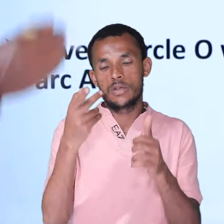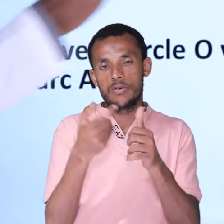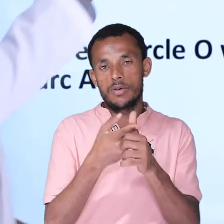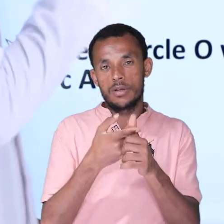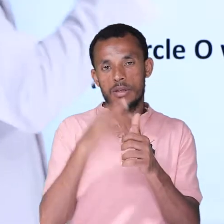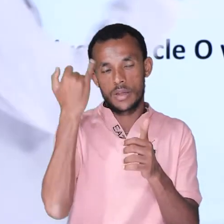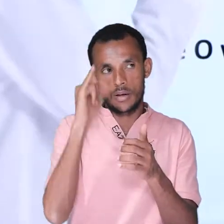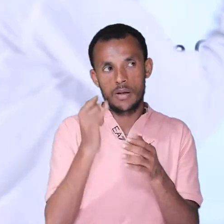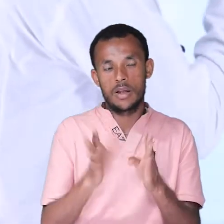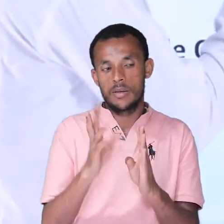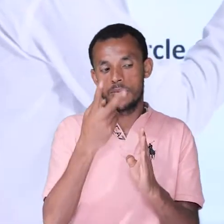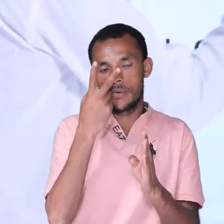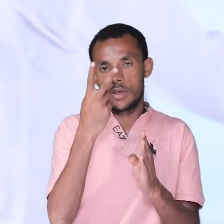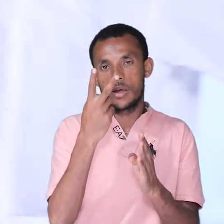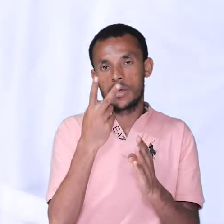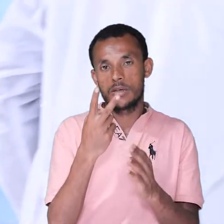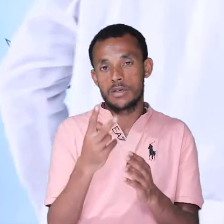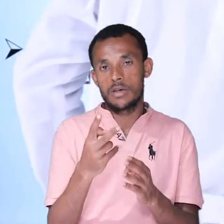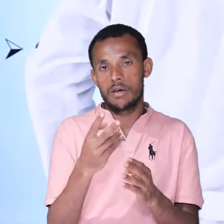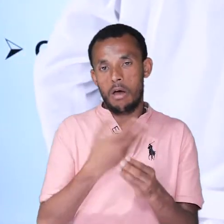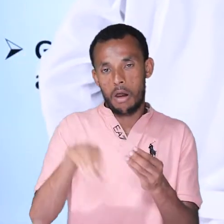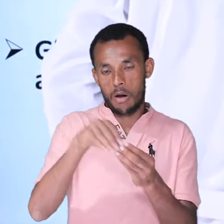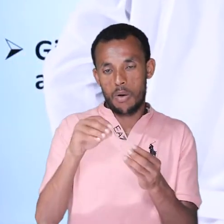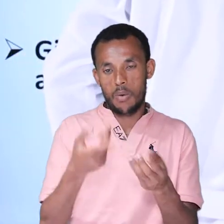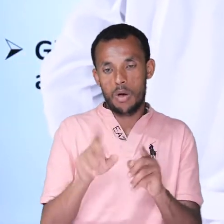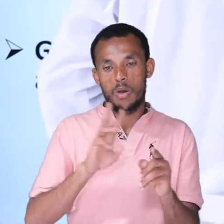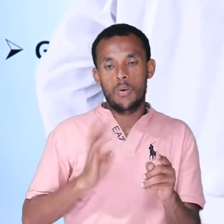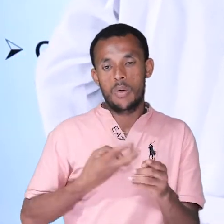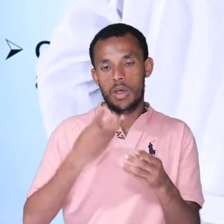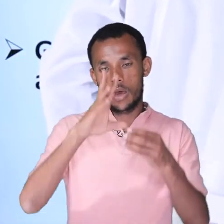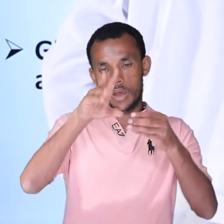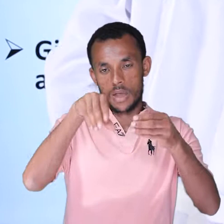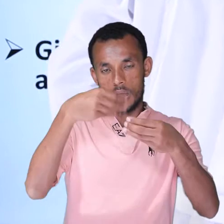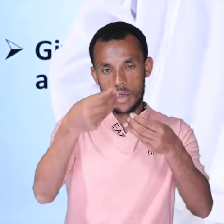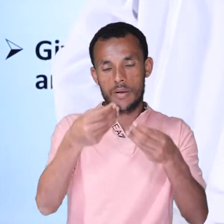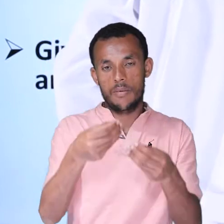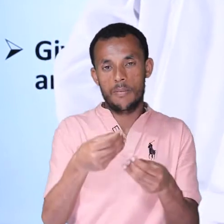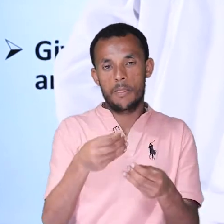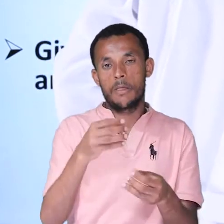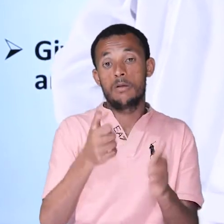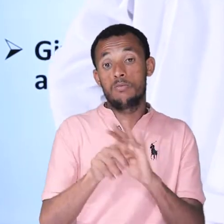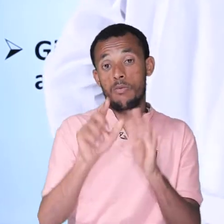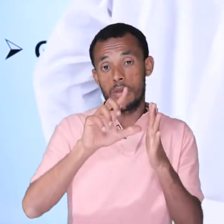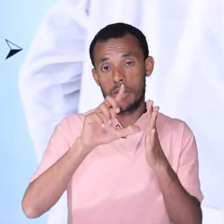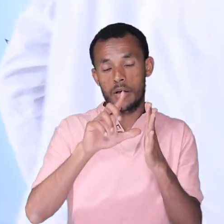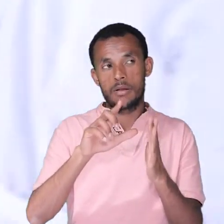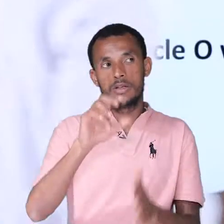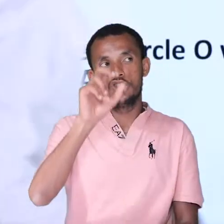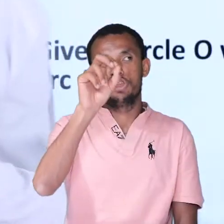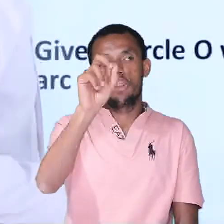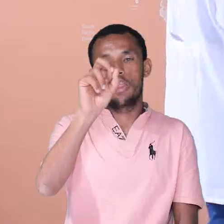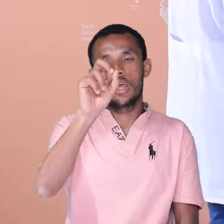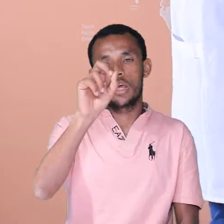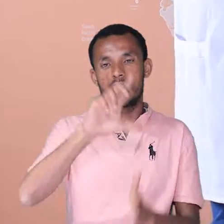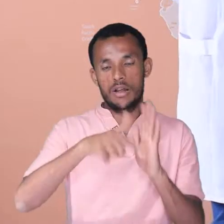theorem. Here let me add, when we give this angle is, let me 30 degree. Let me give this angle